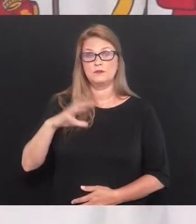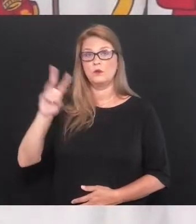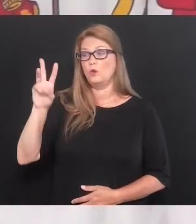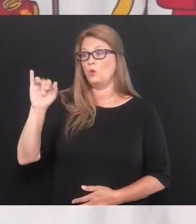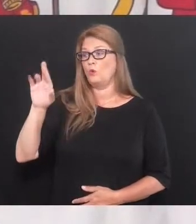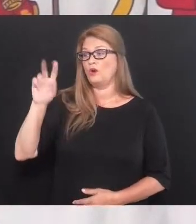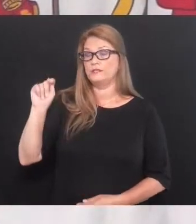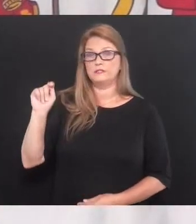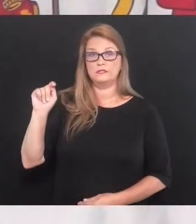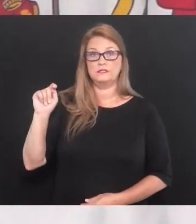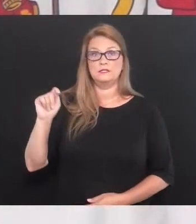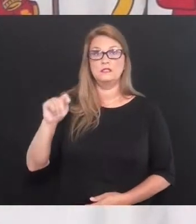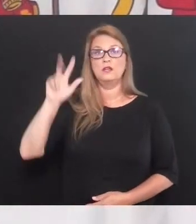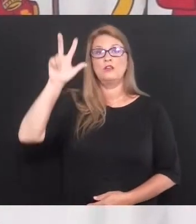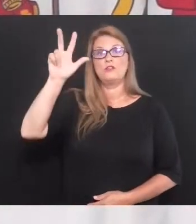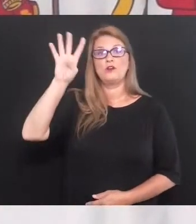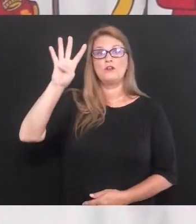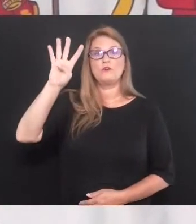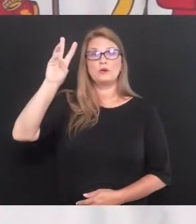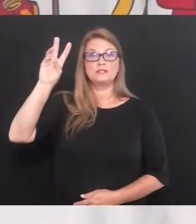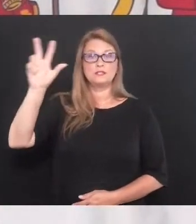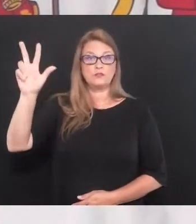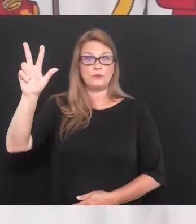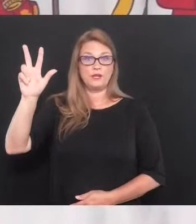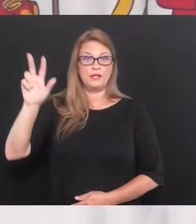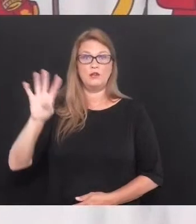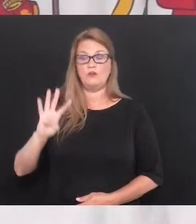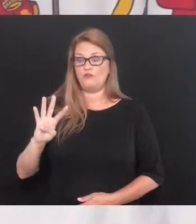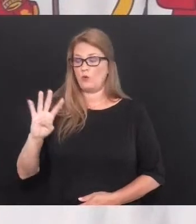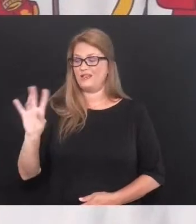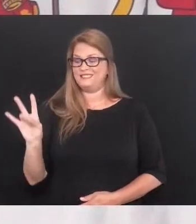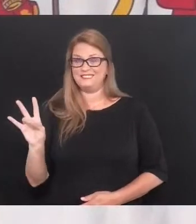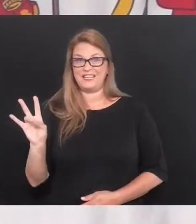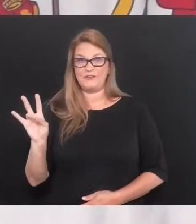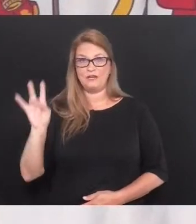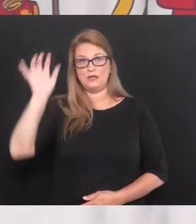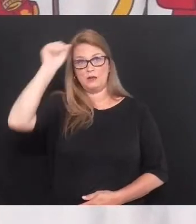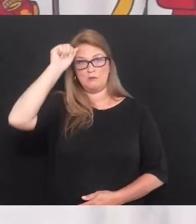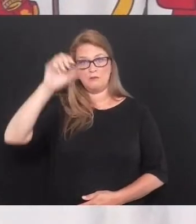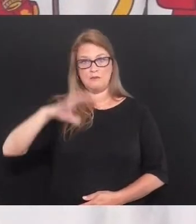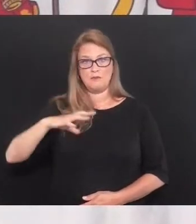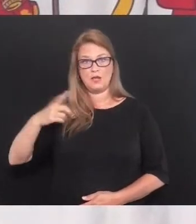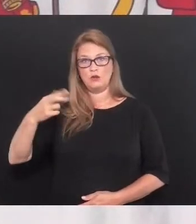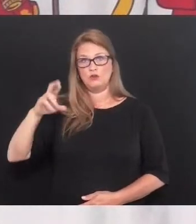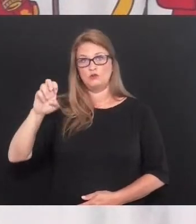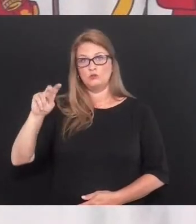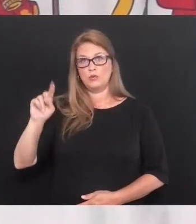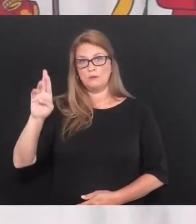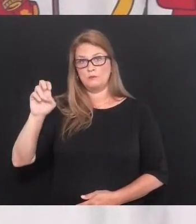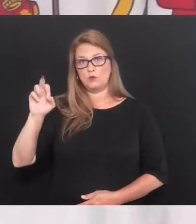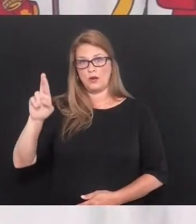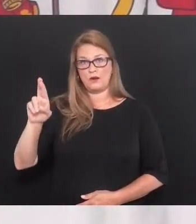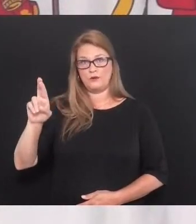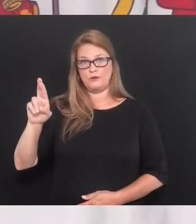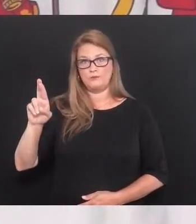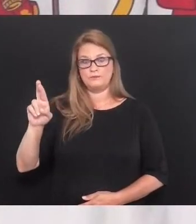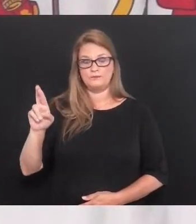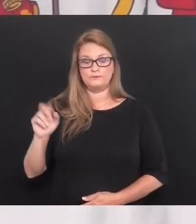Work County. The 3,463rd death, a 47-year-old male from Greenbrier County.